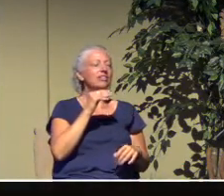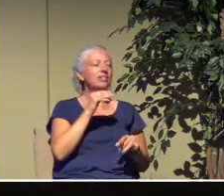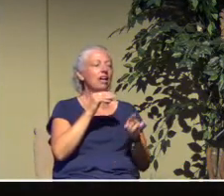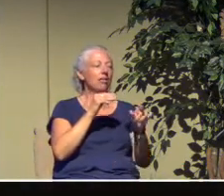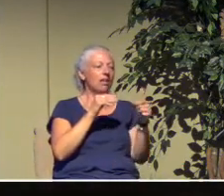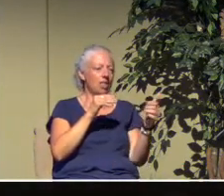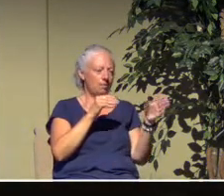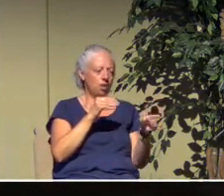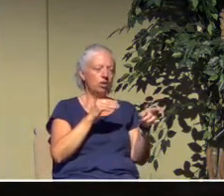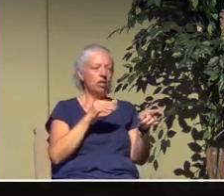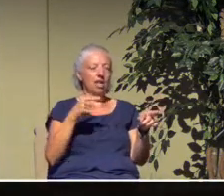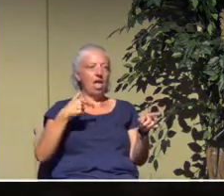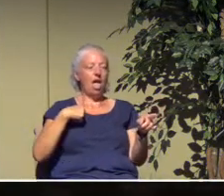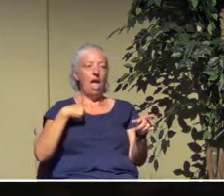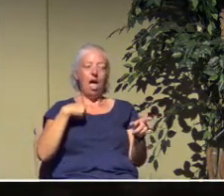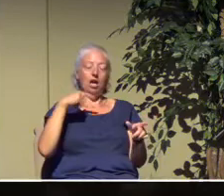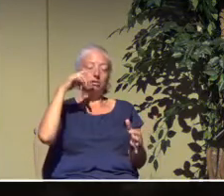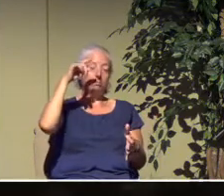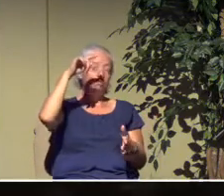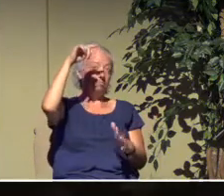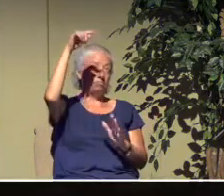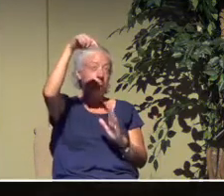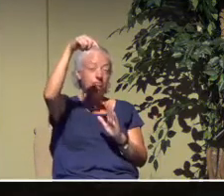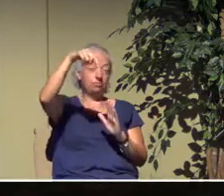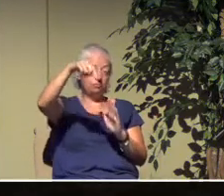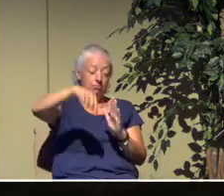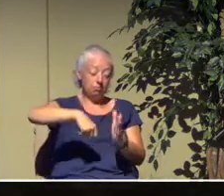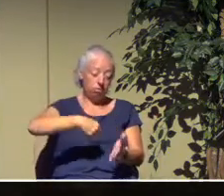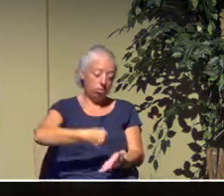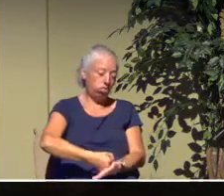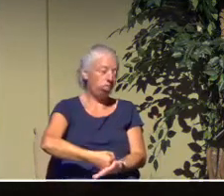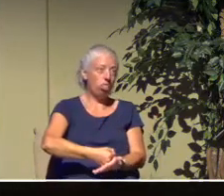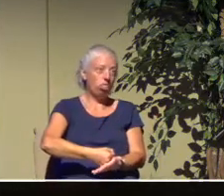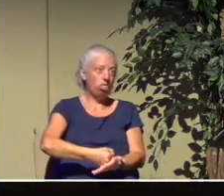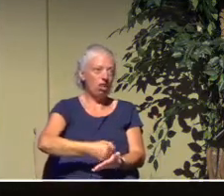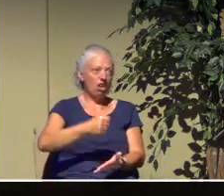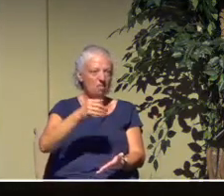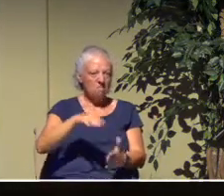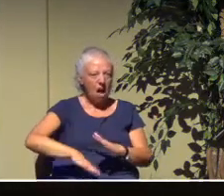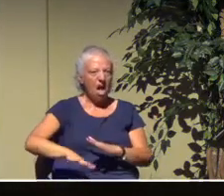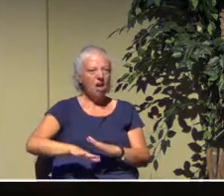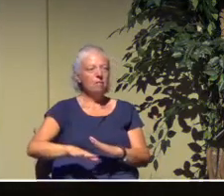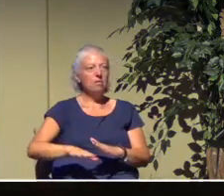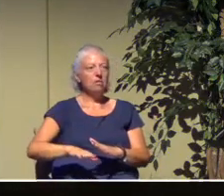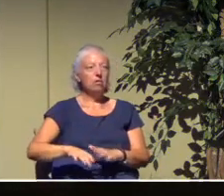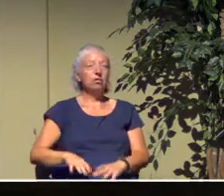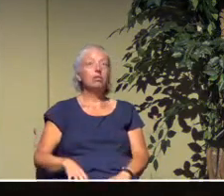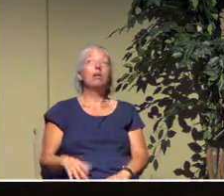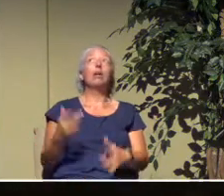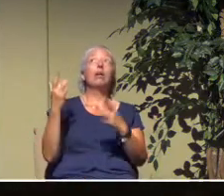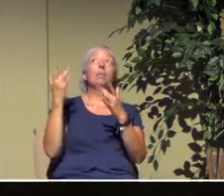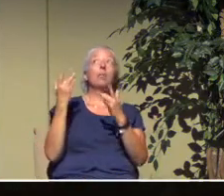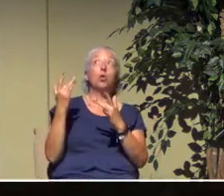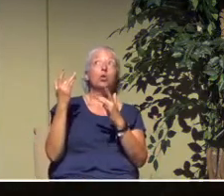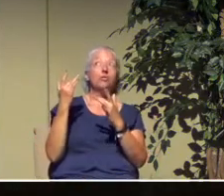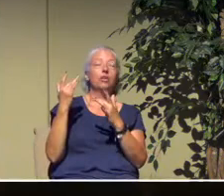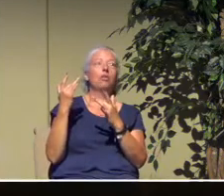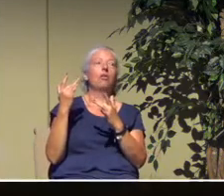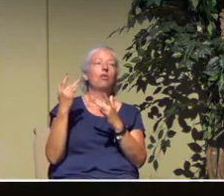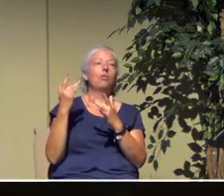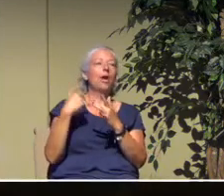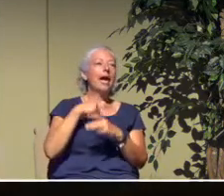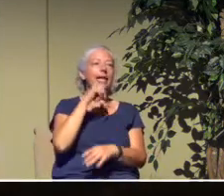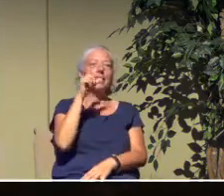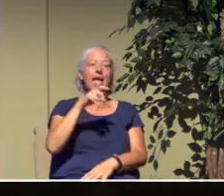bottom. Now, mercifully, he didn't make me go through what so many people have